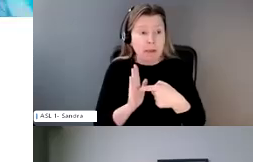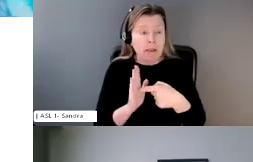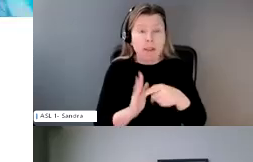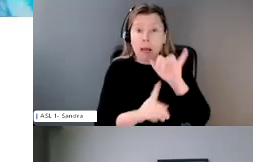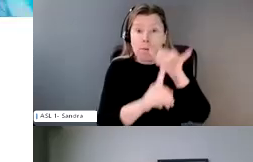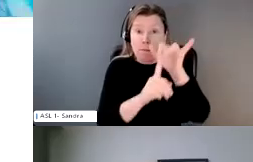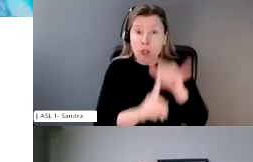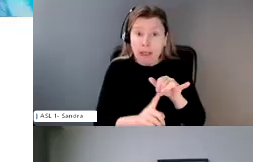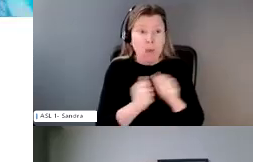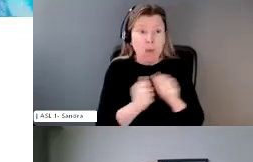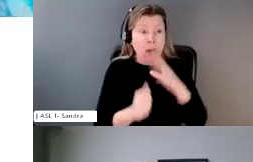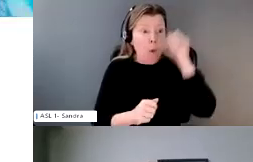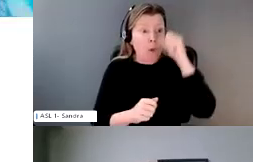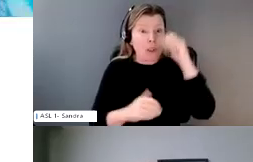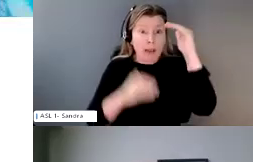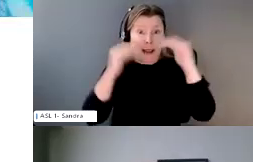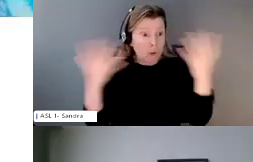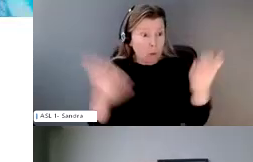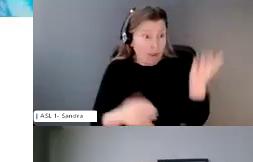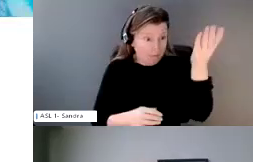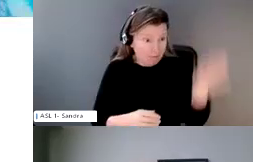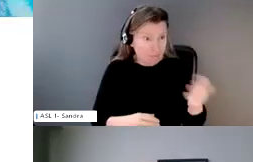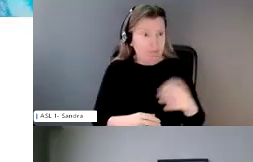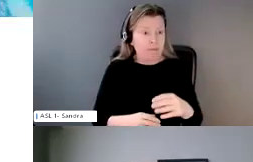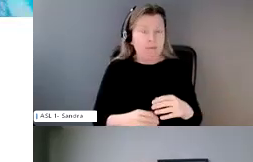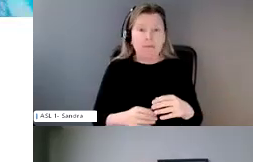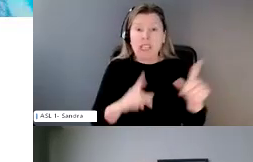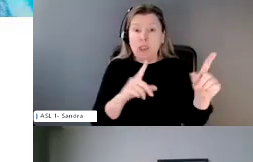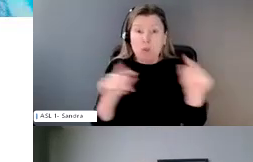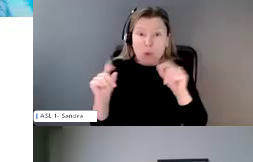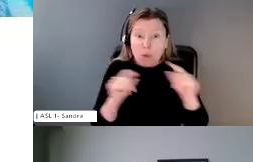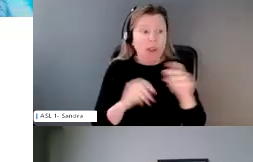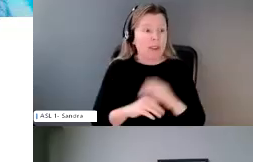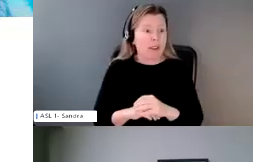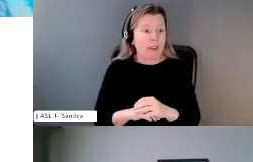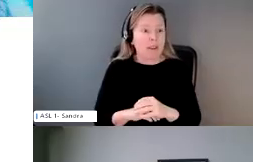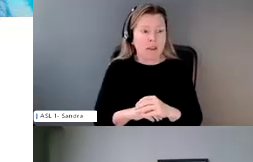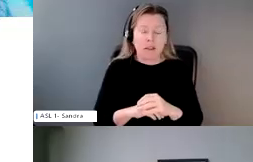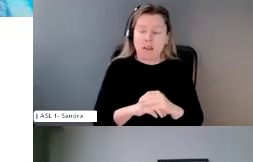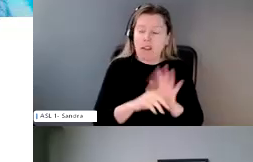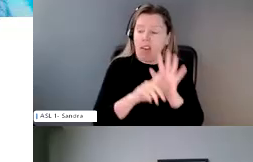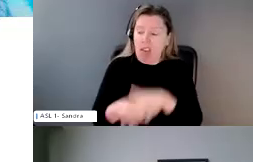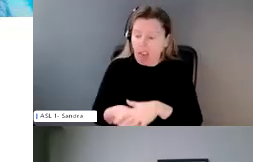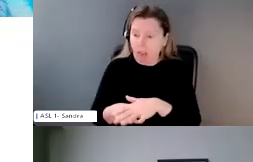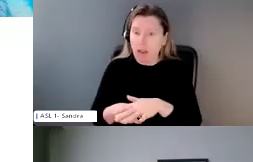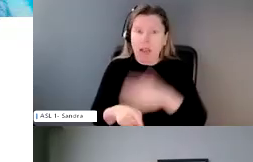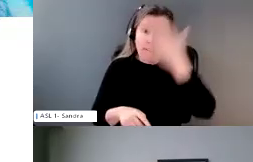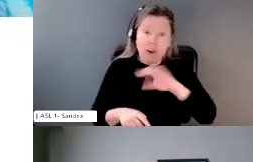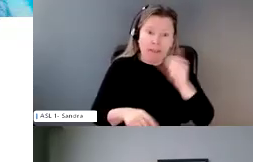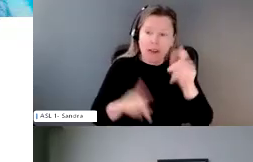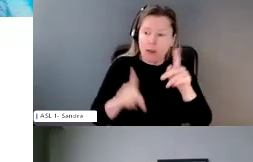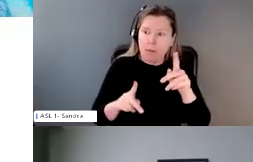between older adults are as follows: spreading rumors, putting down someone in front of